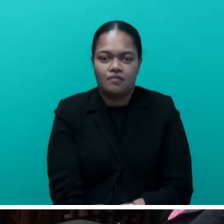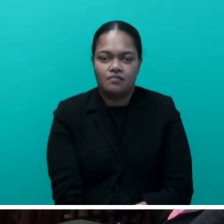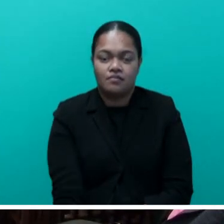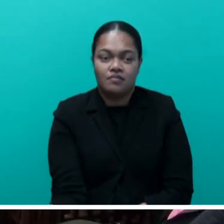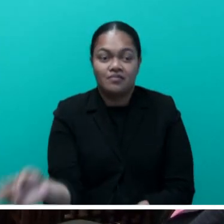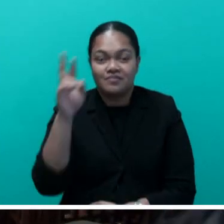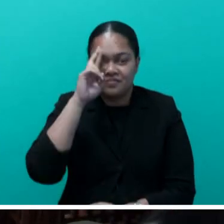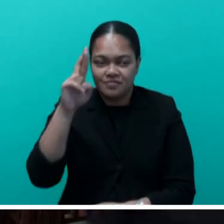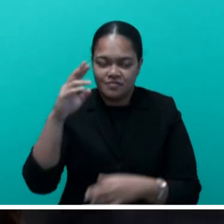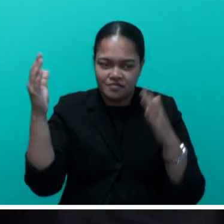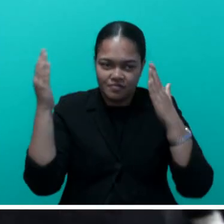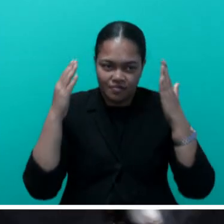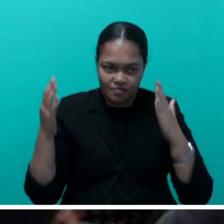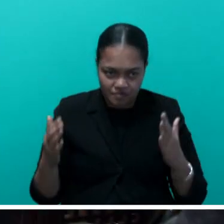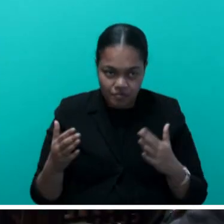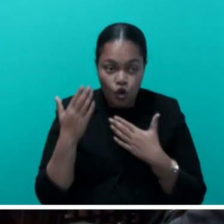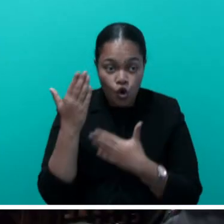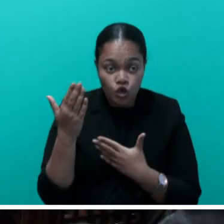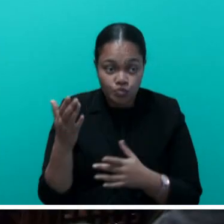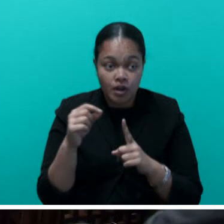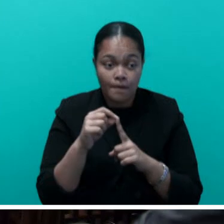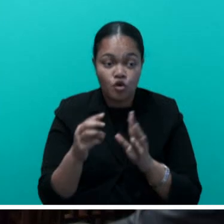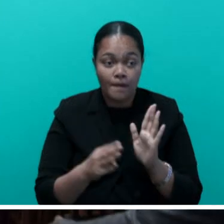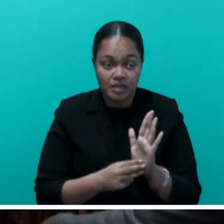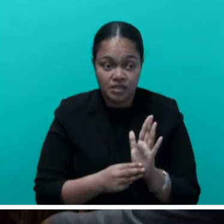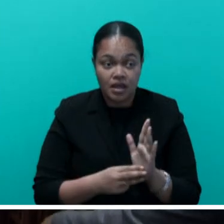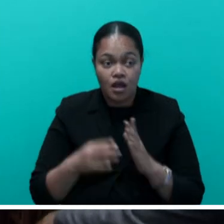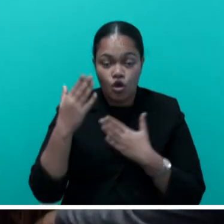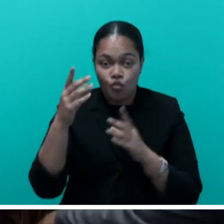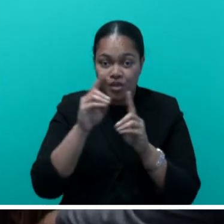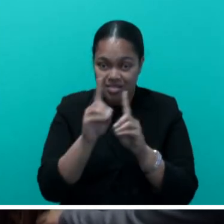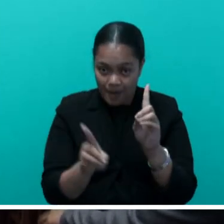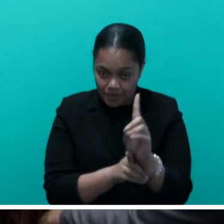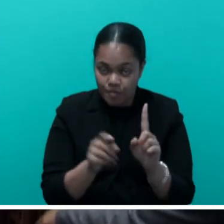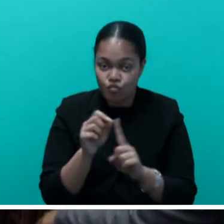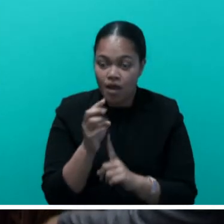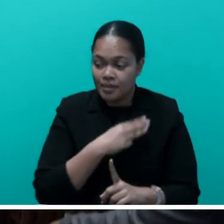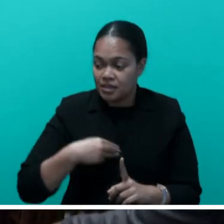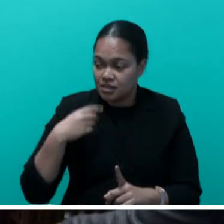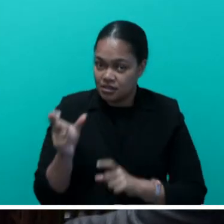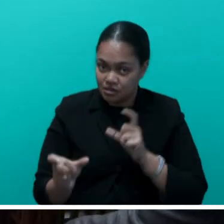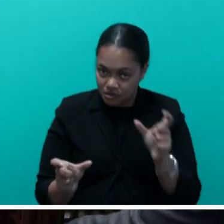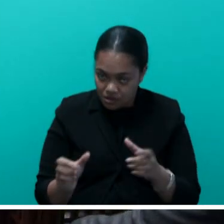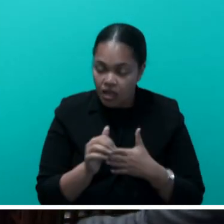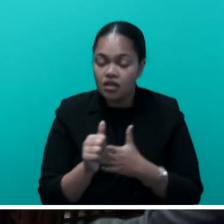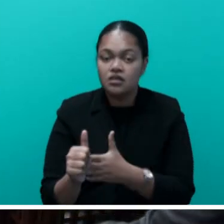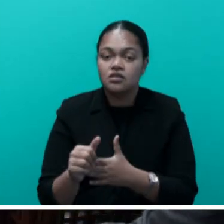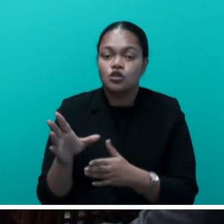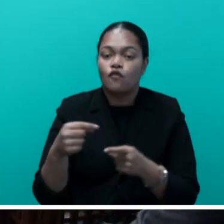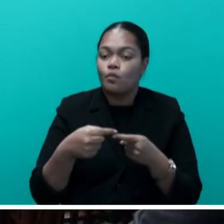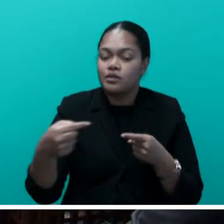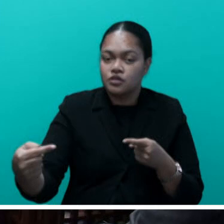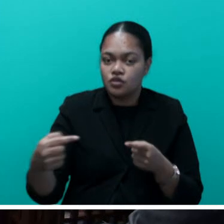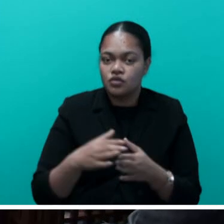Mr. Speaker, sir, the Honourable Prime Minister, Honourable Deputy Prime Ministers, the Honourable Leader of Opposition,